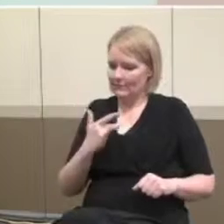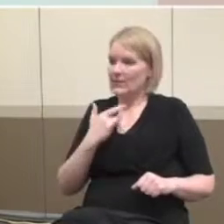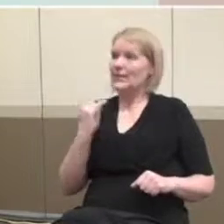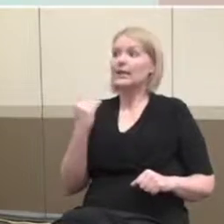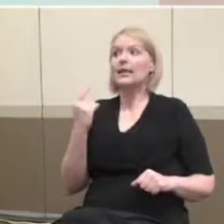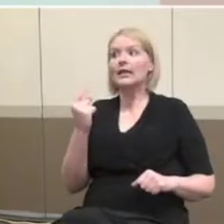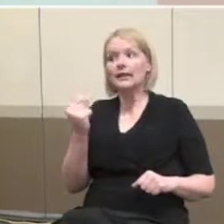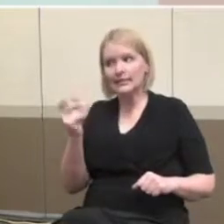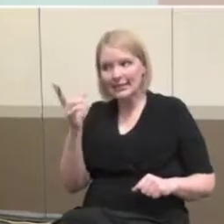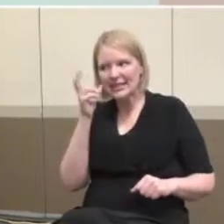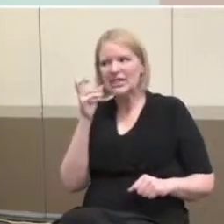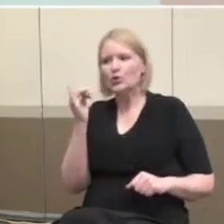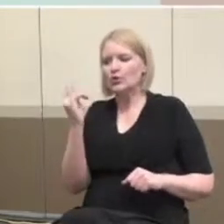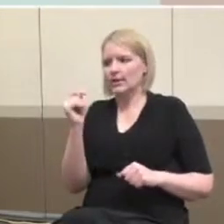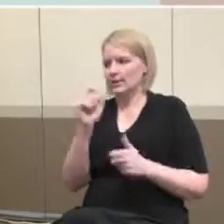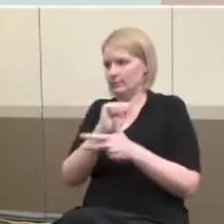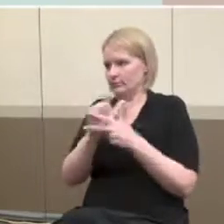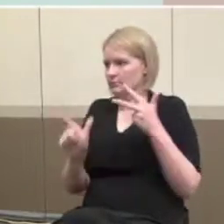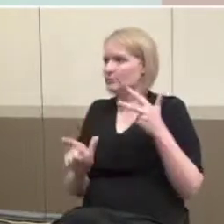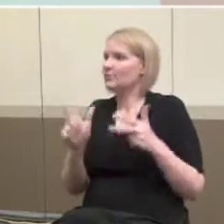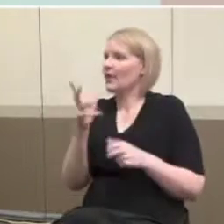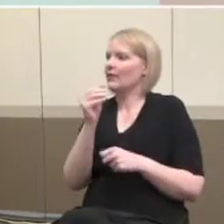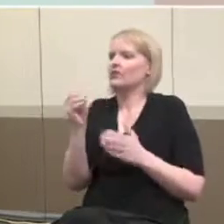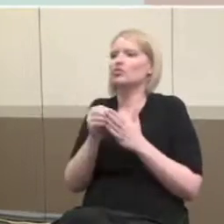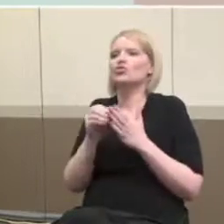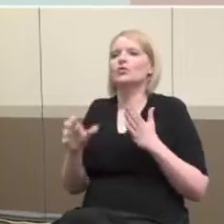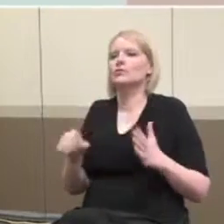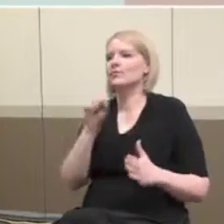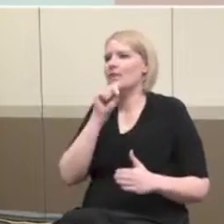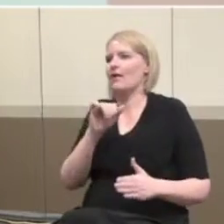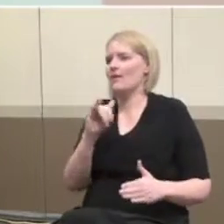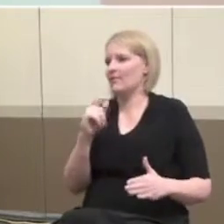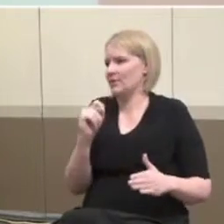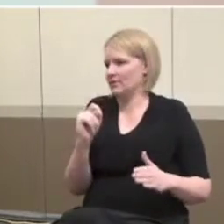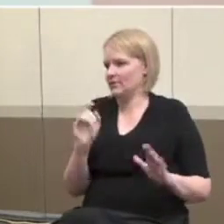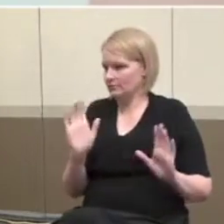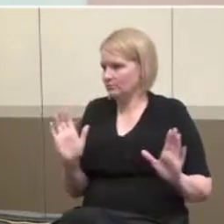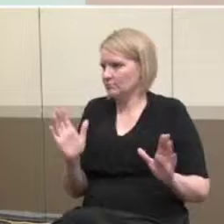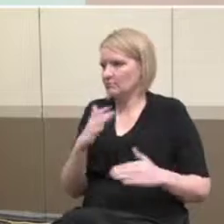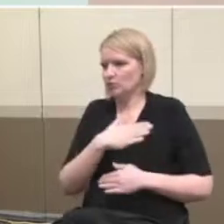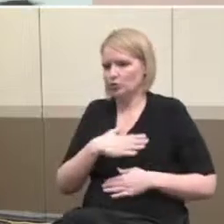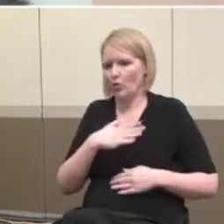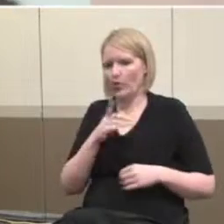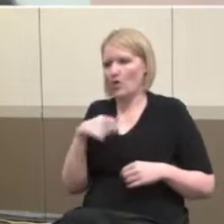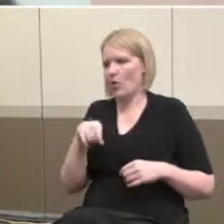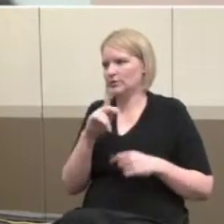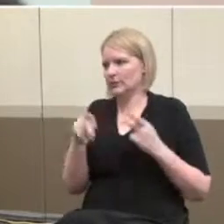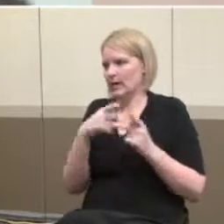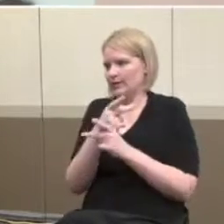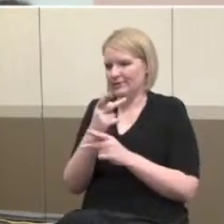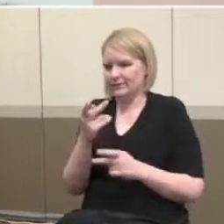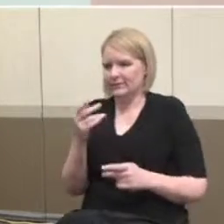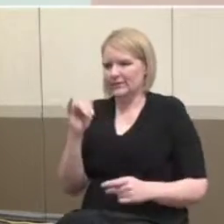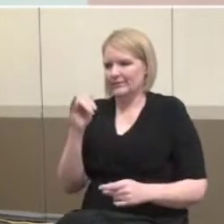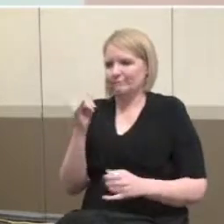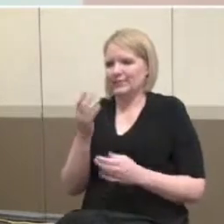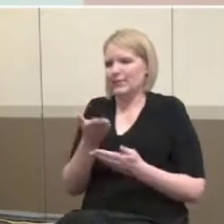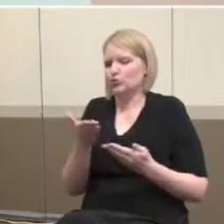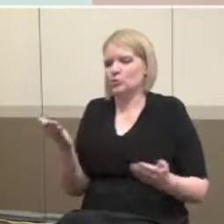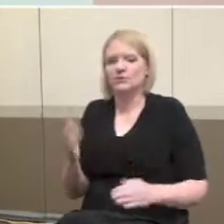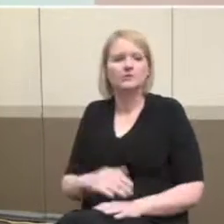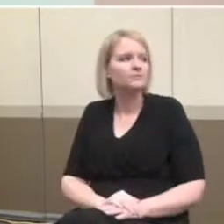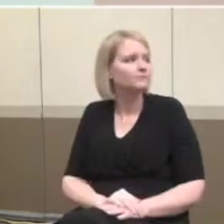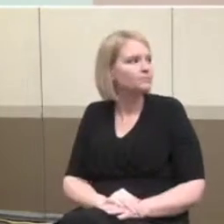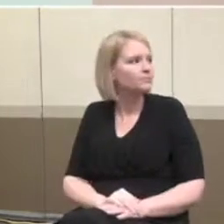it, and you can hear it. And the students love that. They really all enjoy those instruments. So what